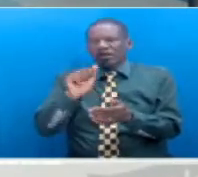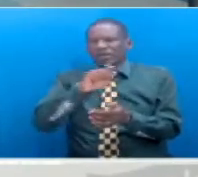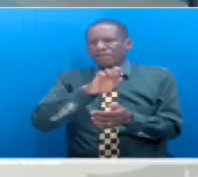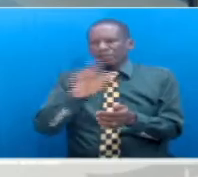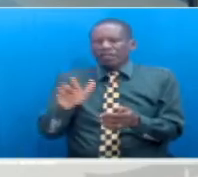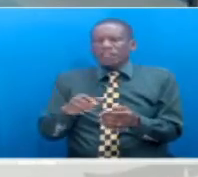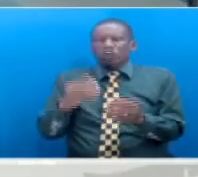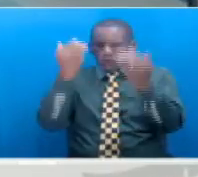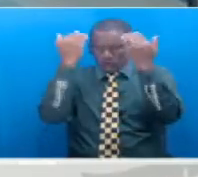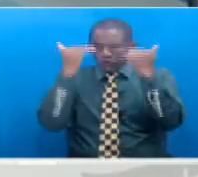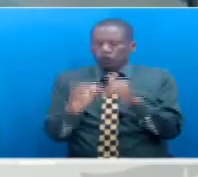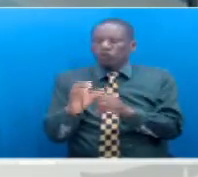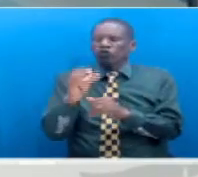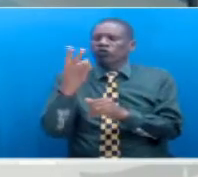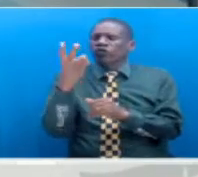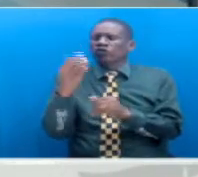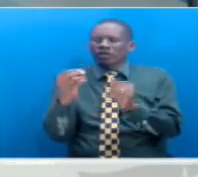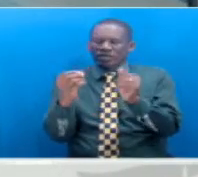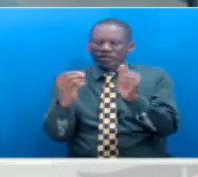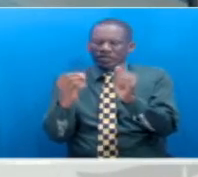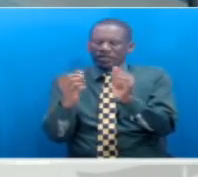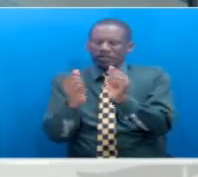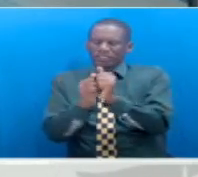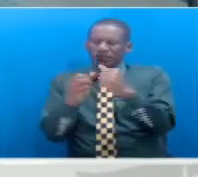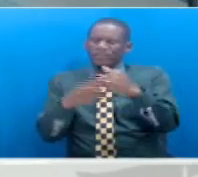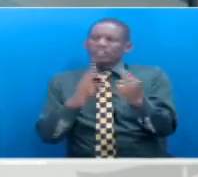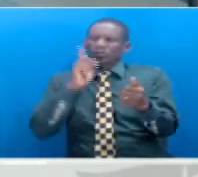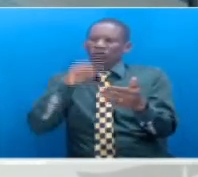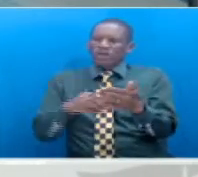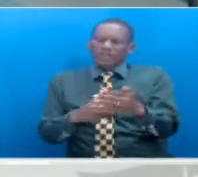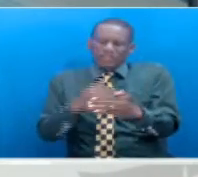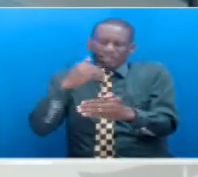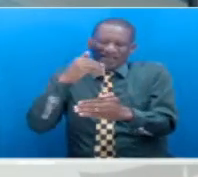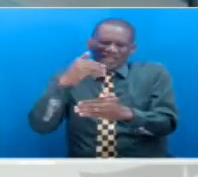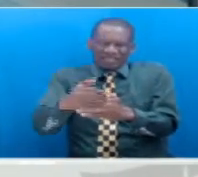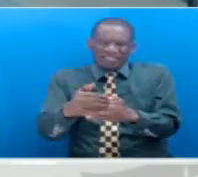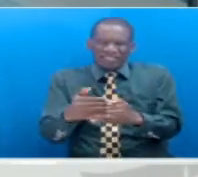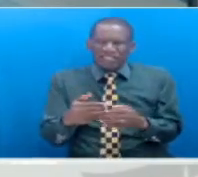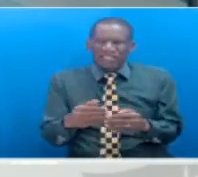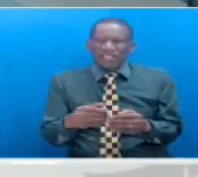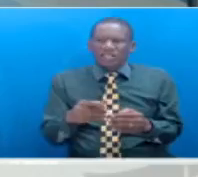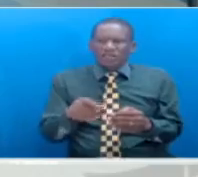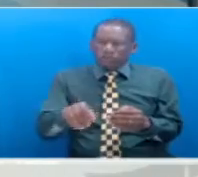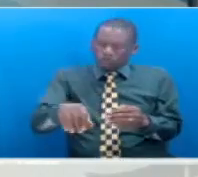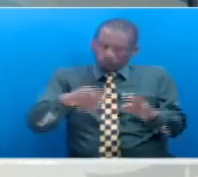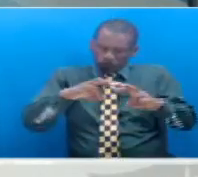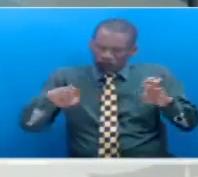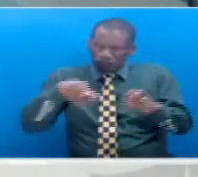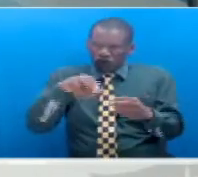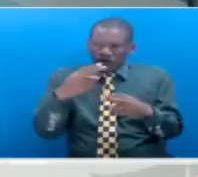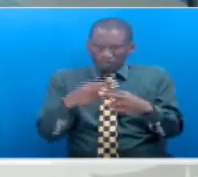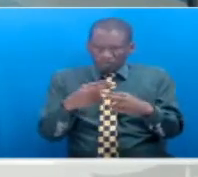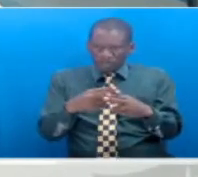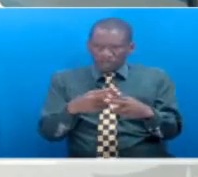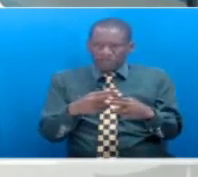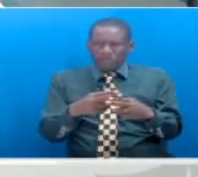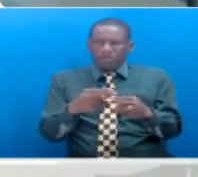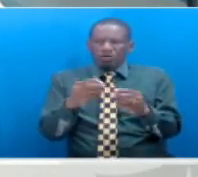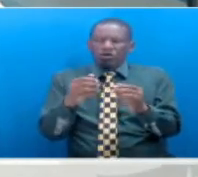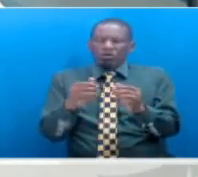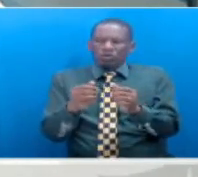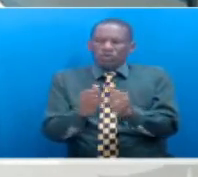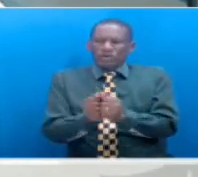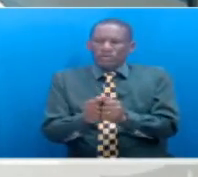of 2017 had said that the next step is to find your name with